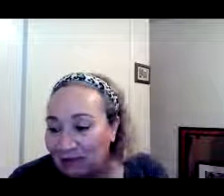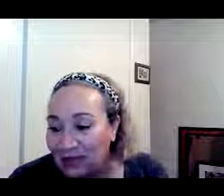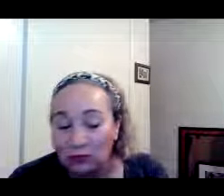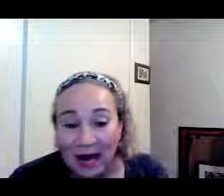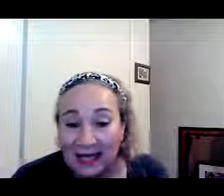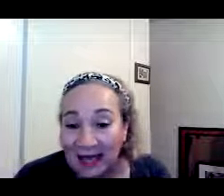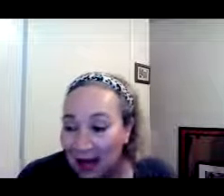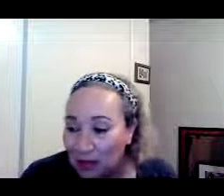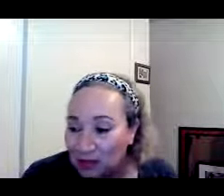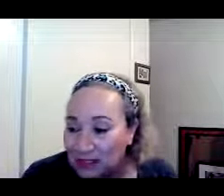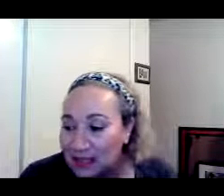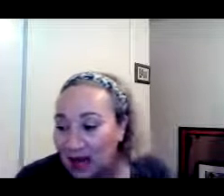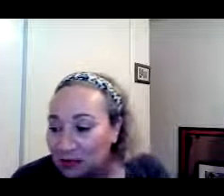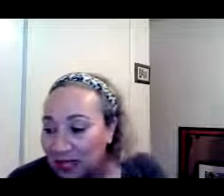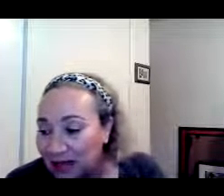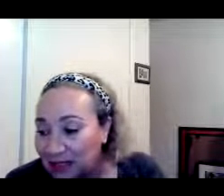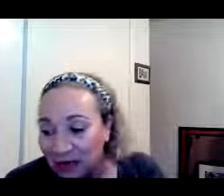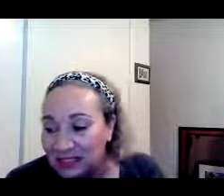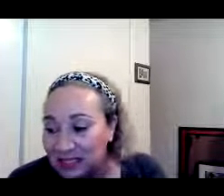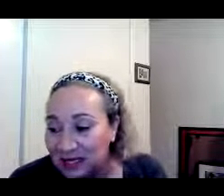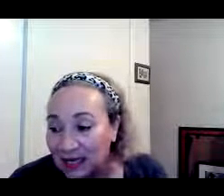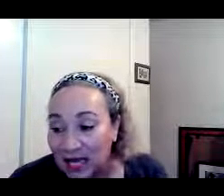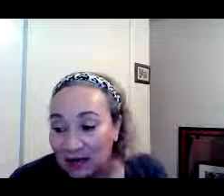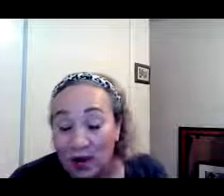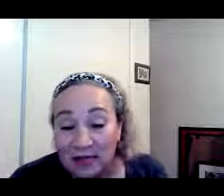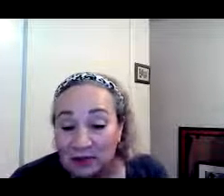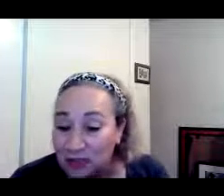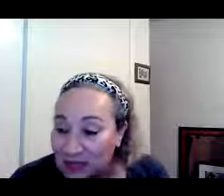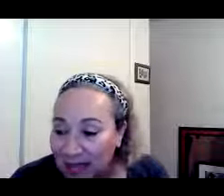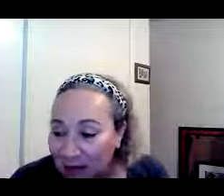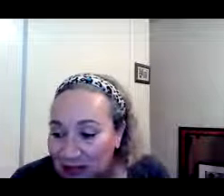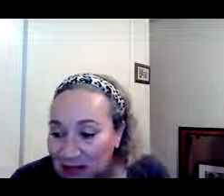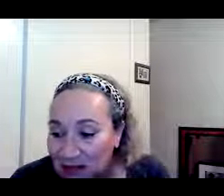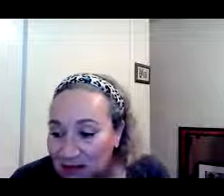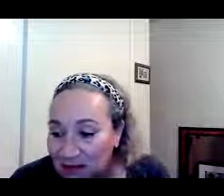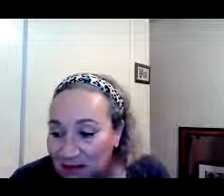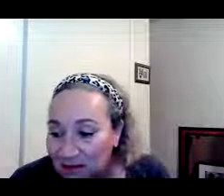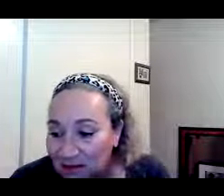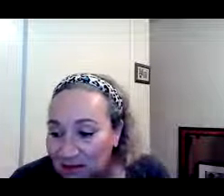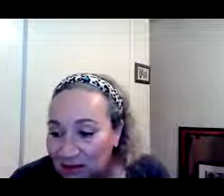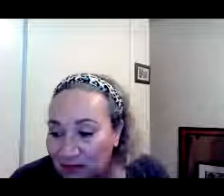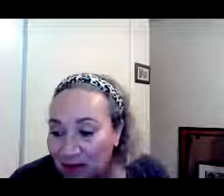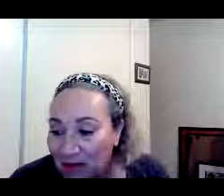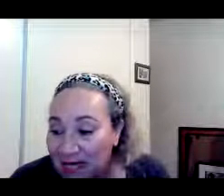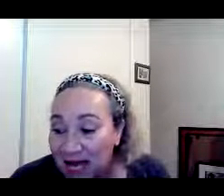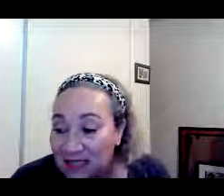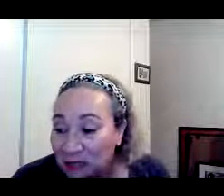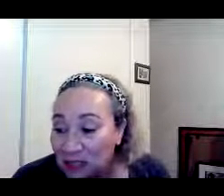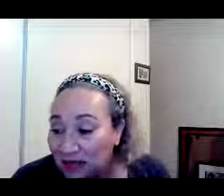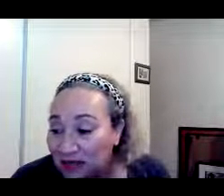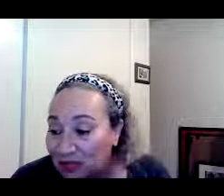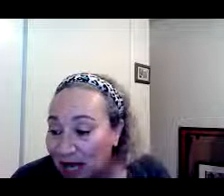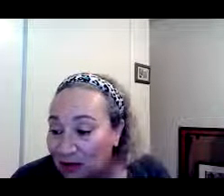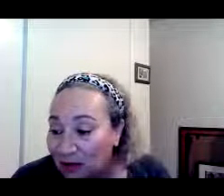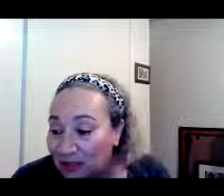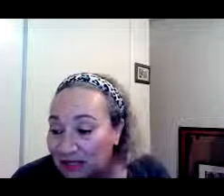can't forget riding camels in Abu Dhabi while visiting NYU's newest campus, Buddy Guy's Blues Club